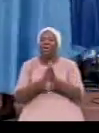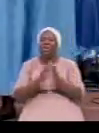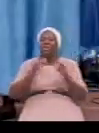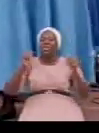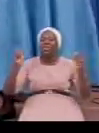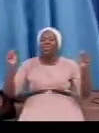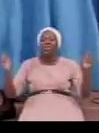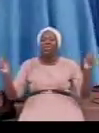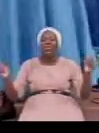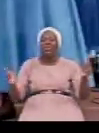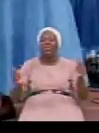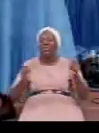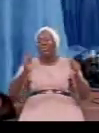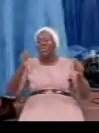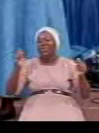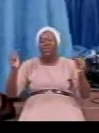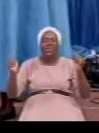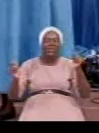Him.